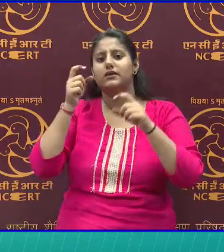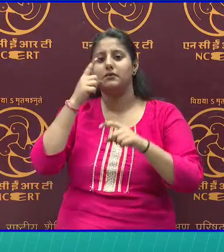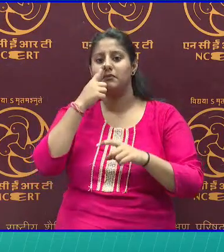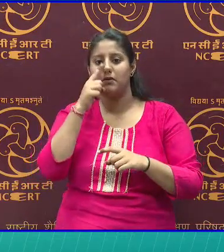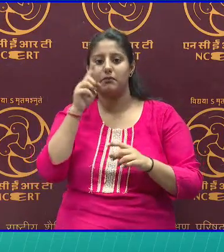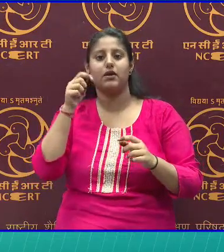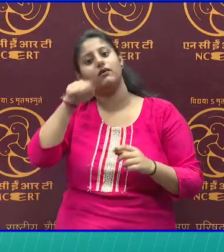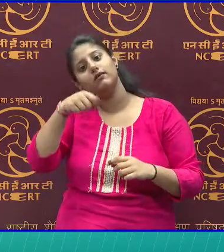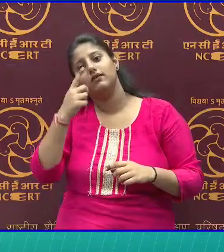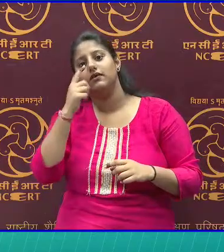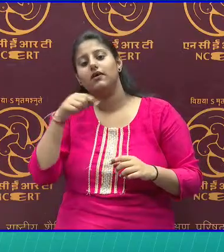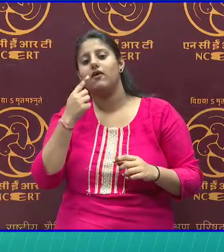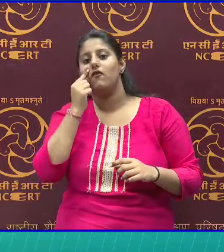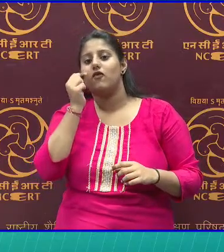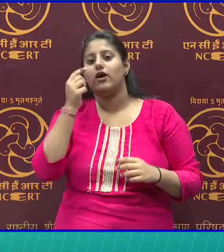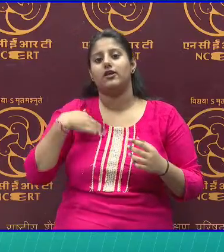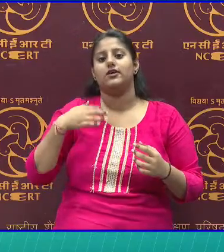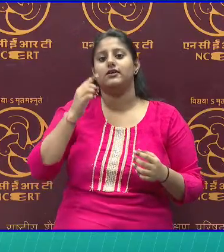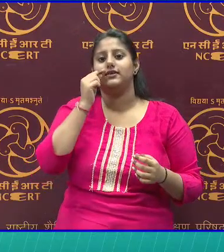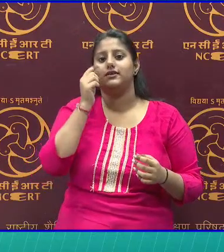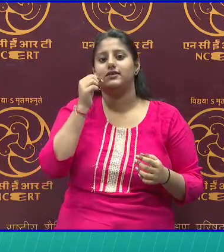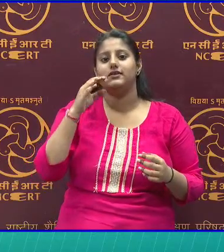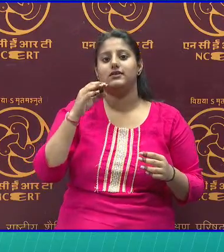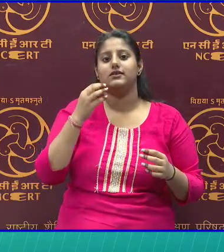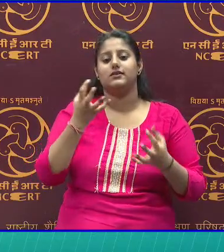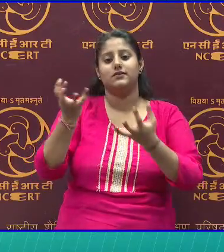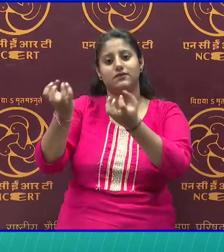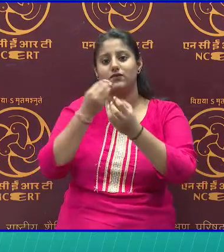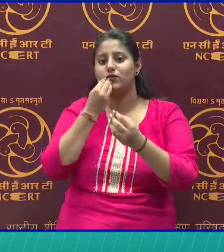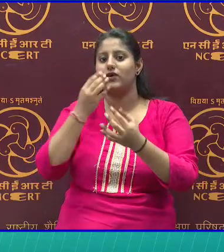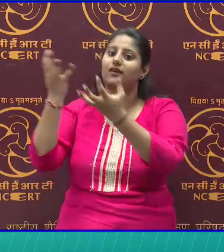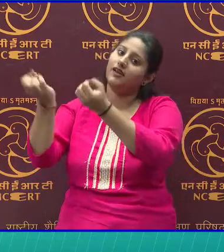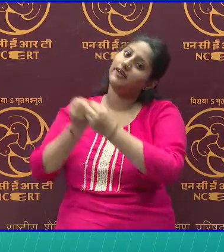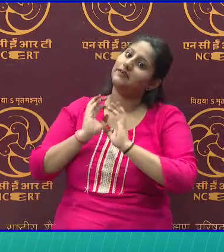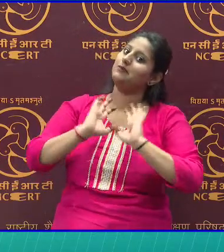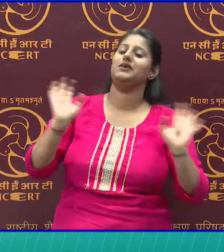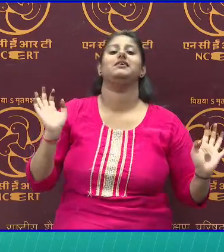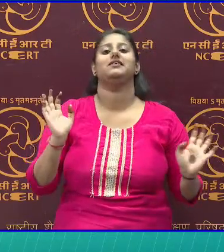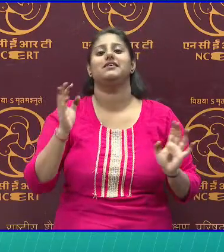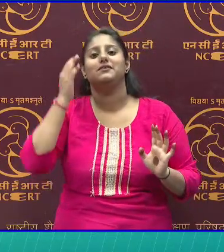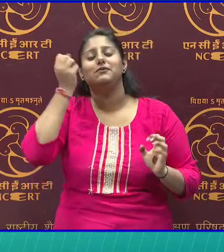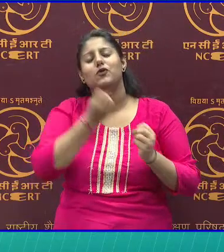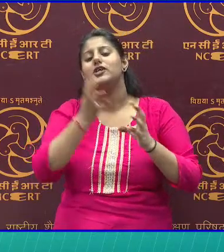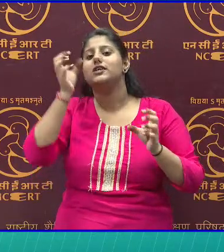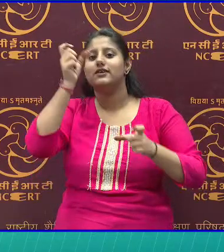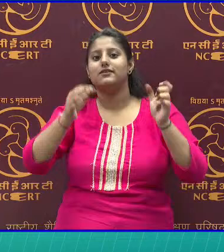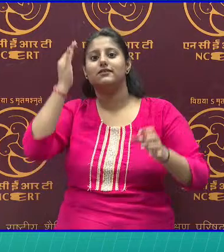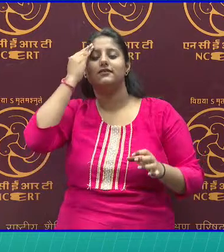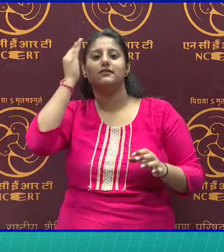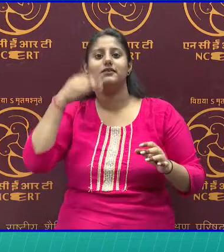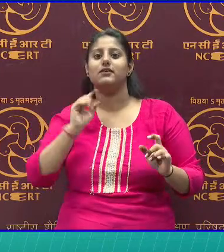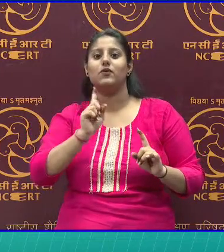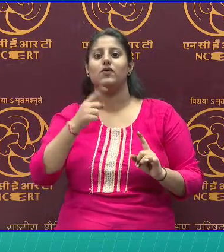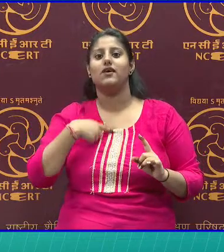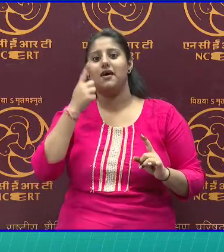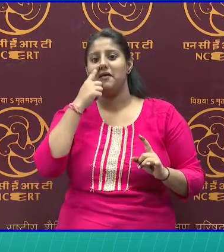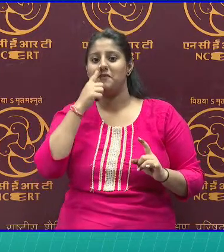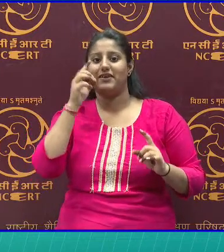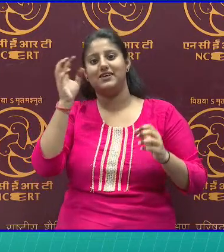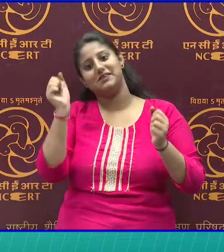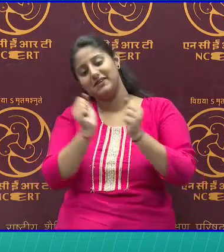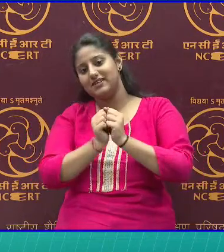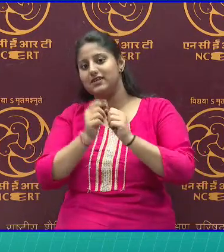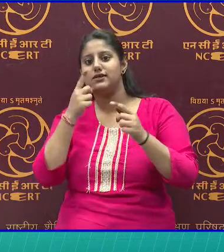mothers cook and Yeah. fathers bring food, bring food things or watch from there. TV But and read the no, we newspaper. the mothers also bring food,